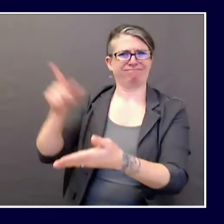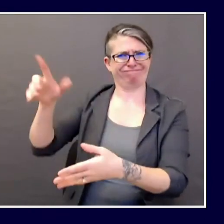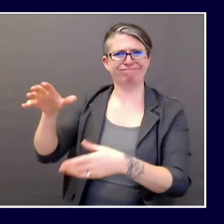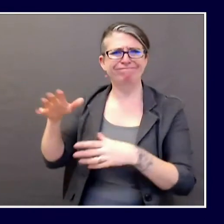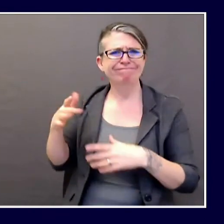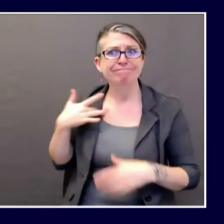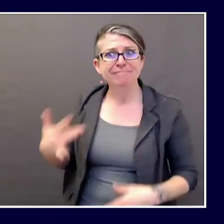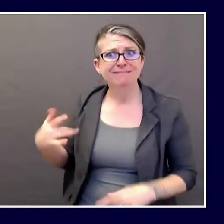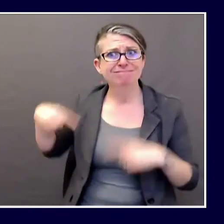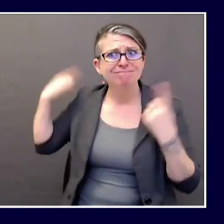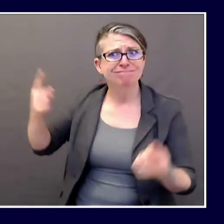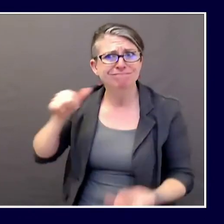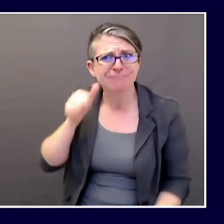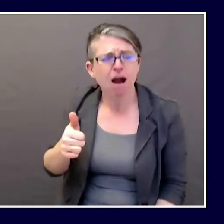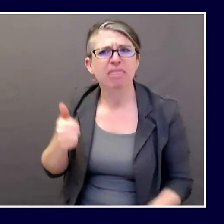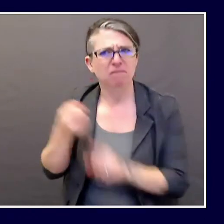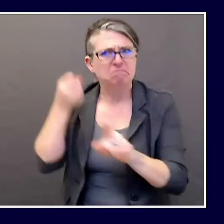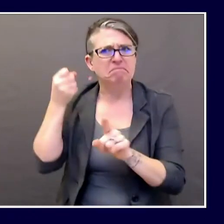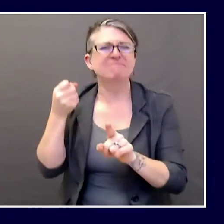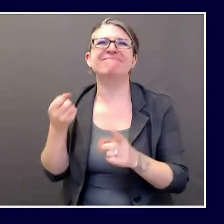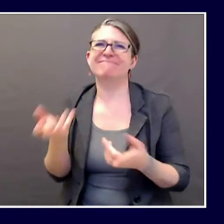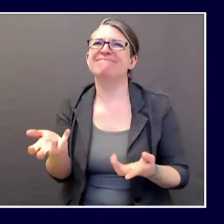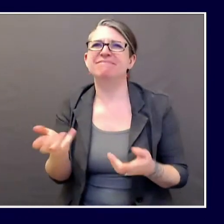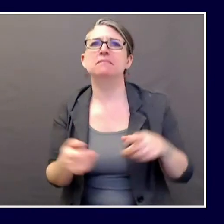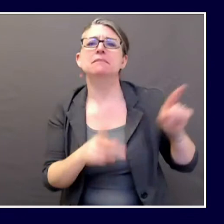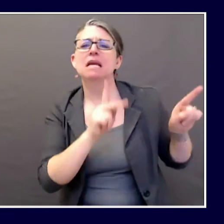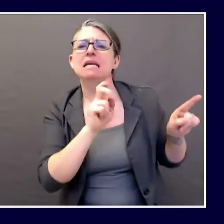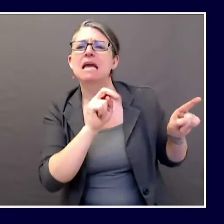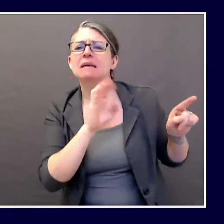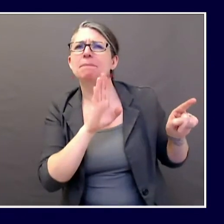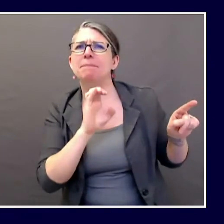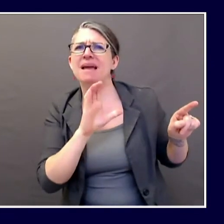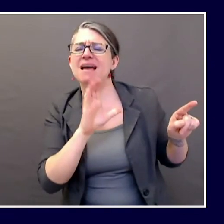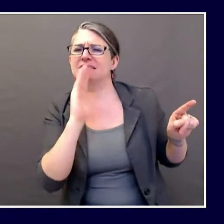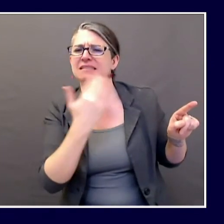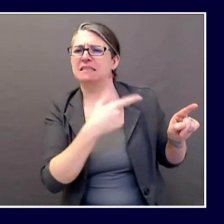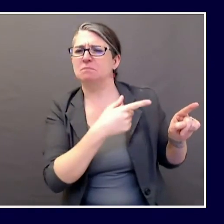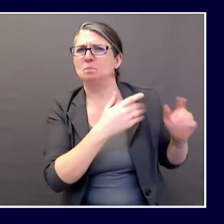register as uniquely as did the situation in Piscataquis County.